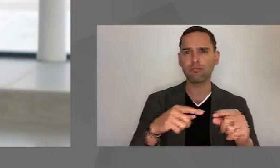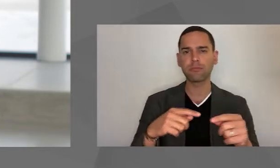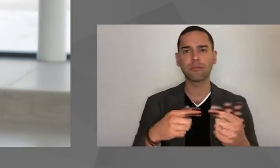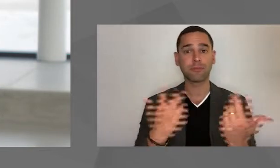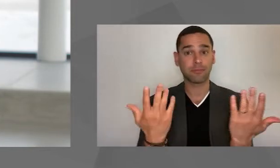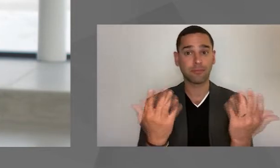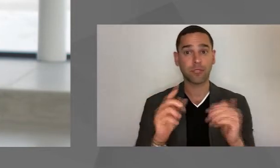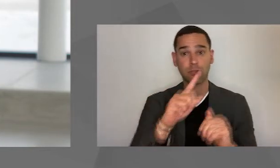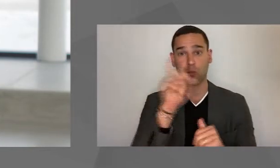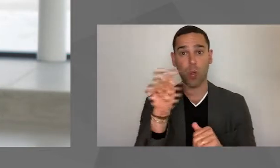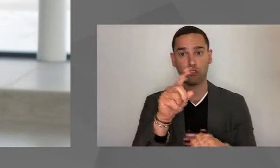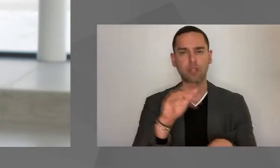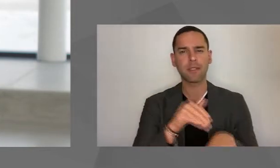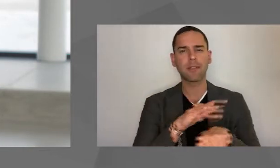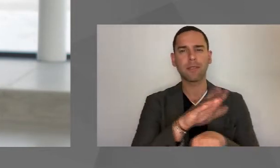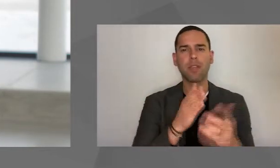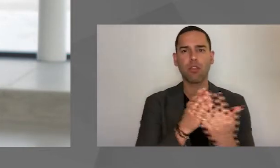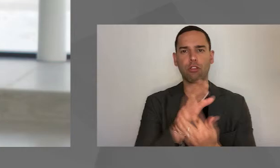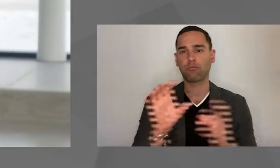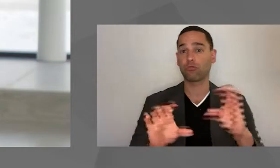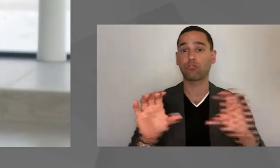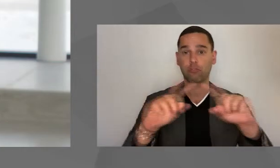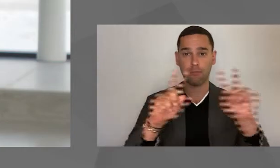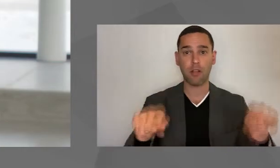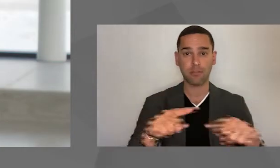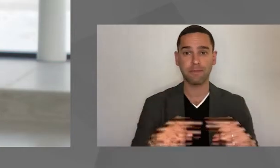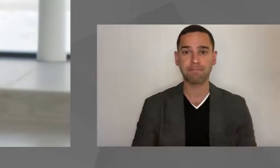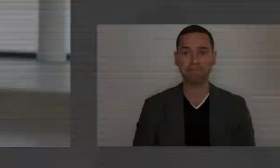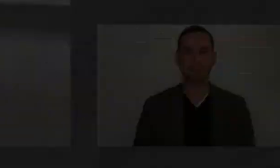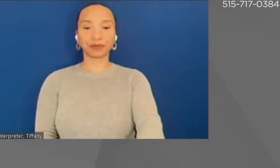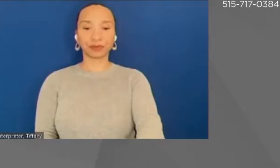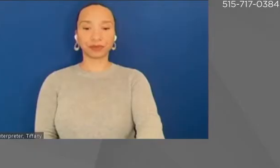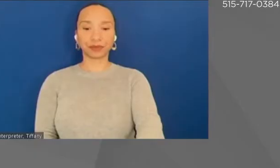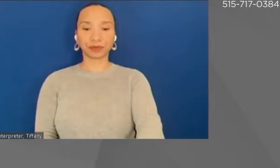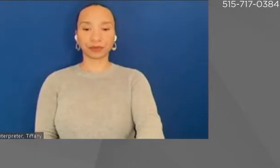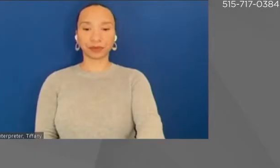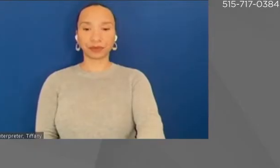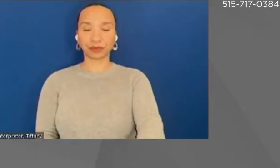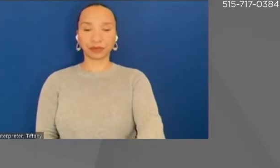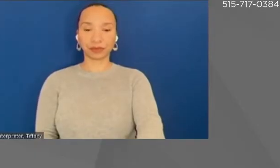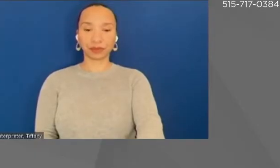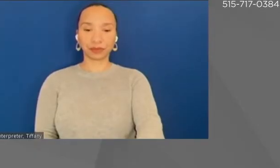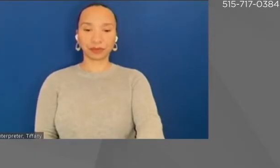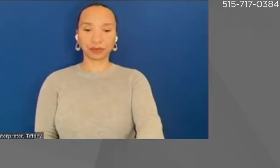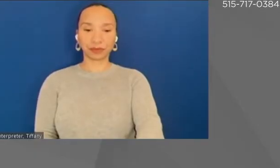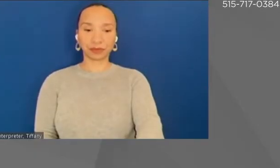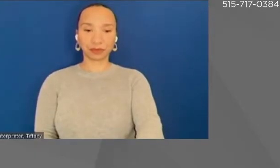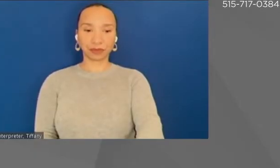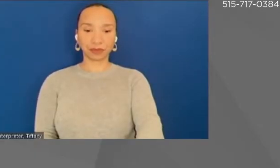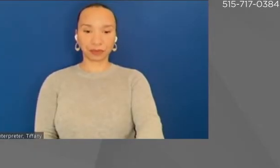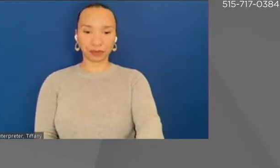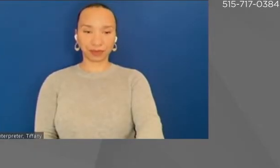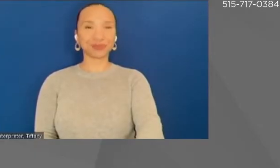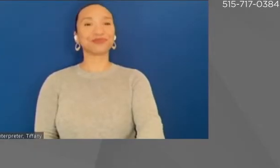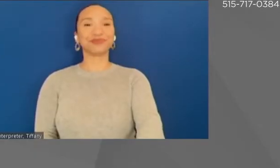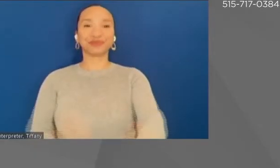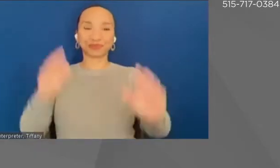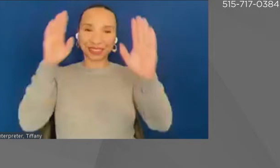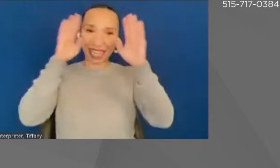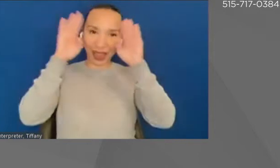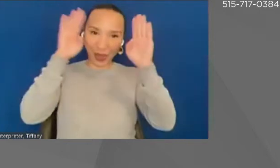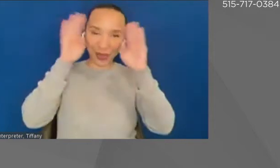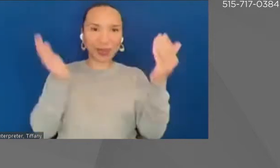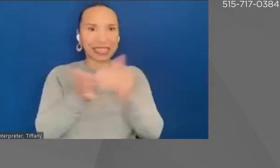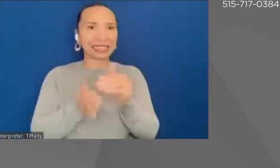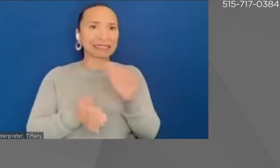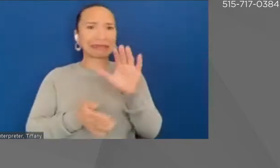Q&A. You can submit your questions for the group in the chat box. Intro video. Hello, we're live again. Sorry, we had a